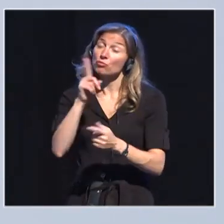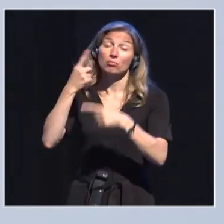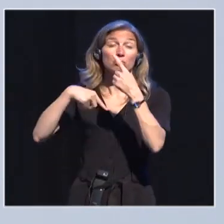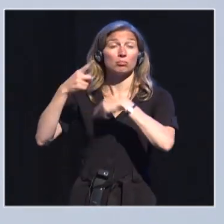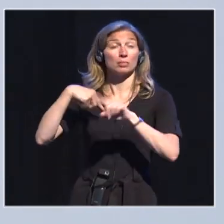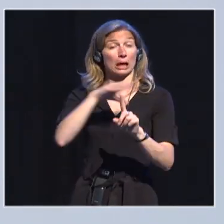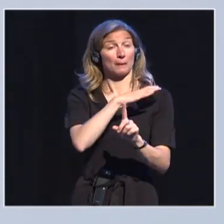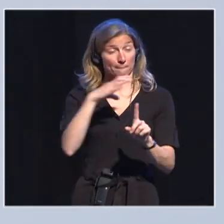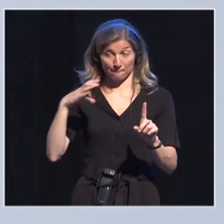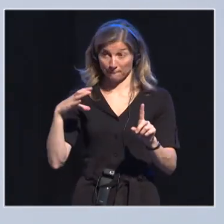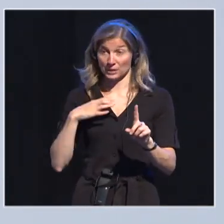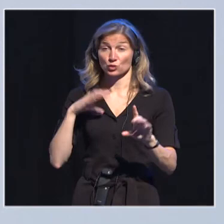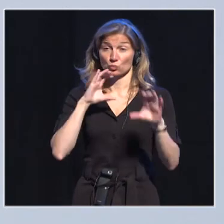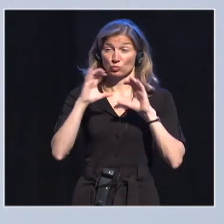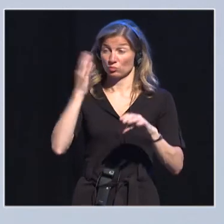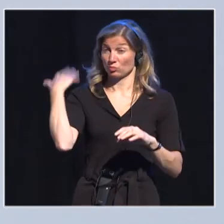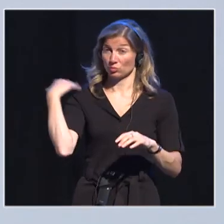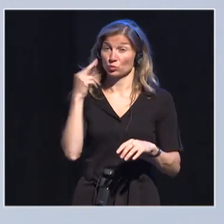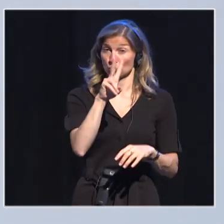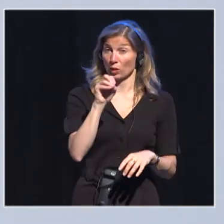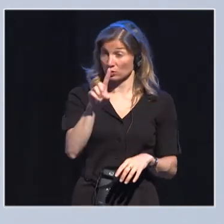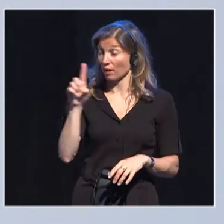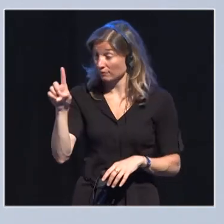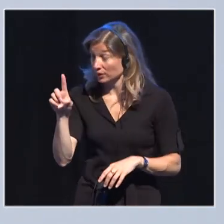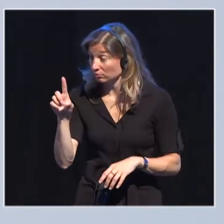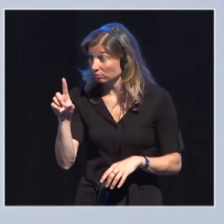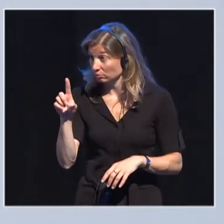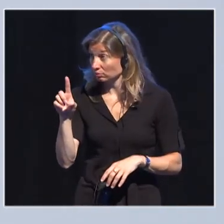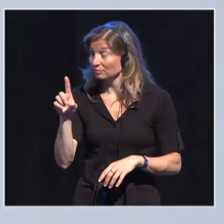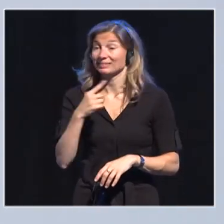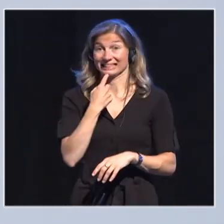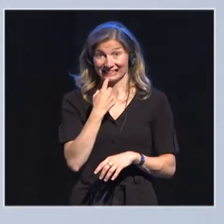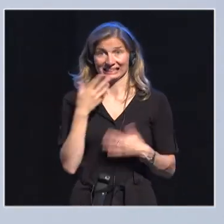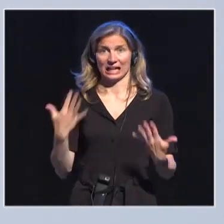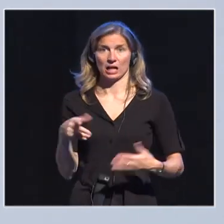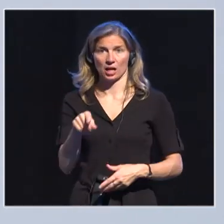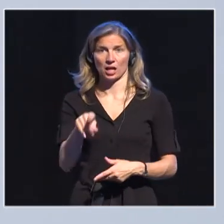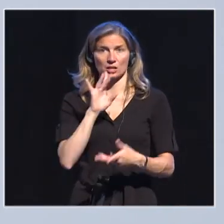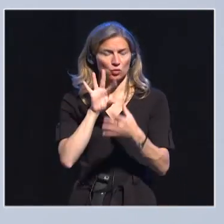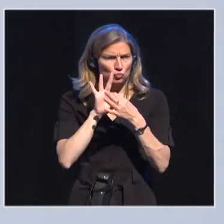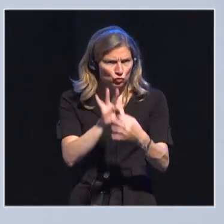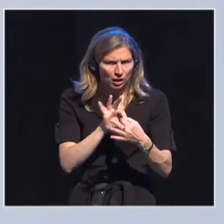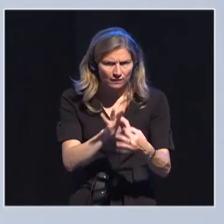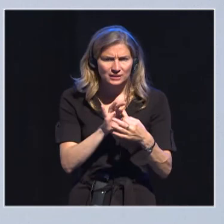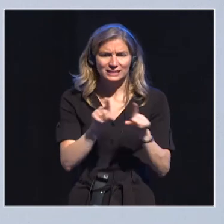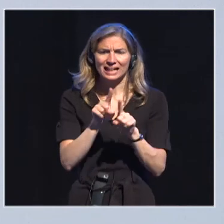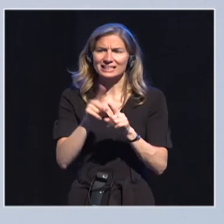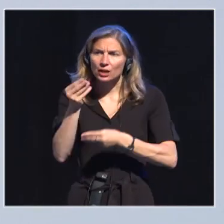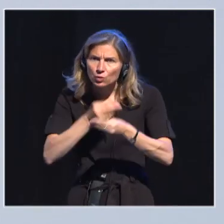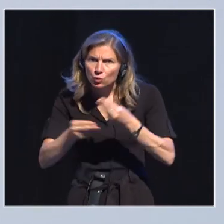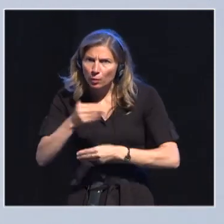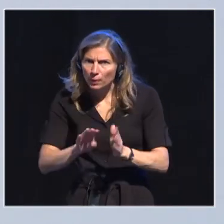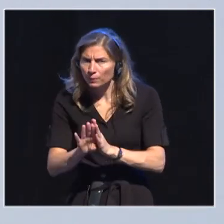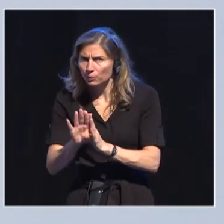Commission communication in 2011, stating their relevance as enablers of socio-economic progress. It has been